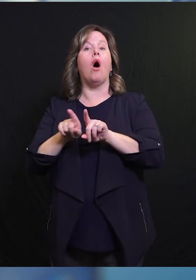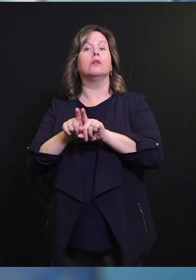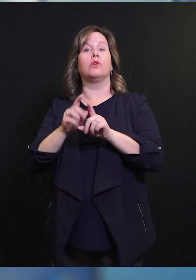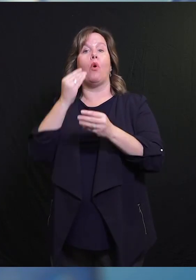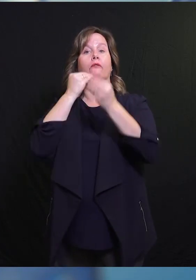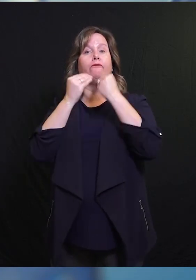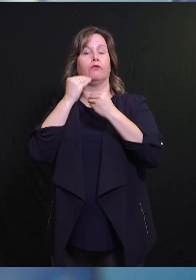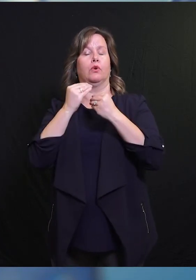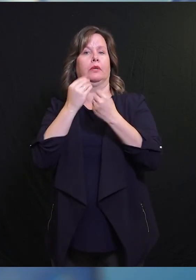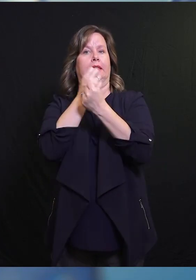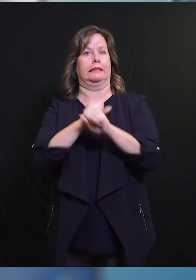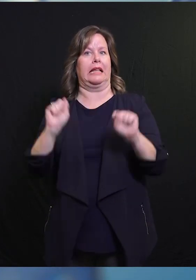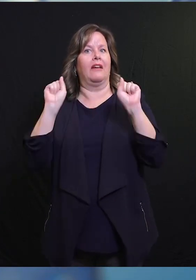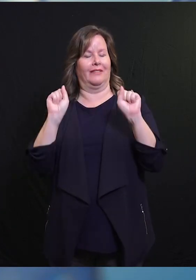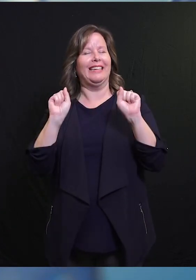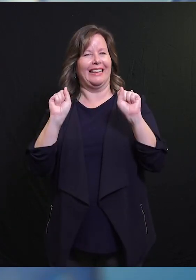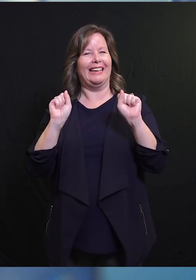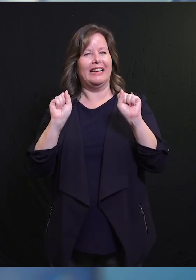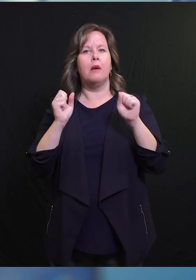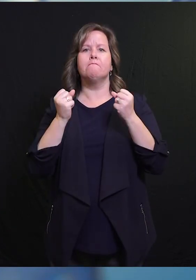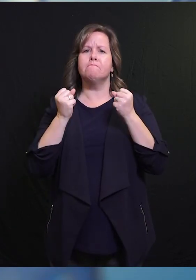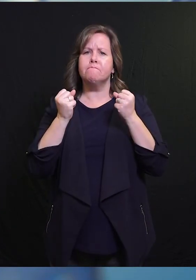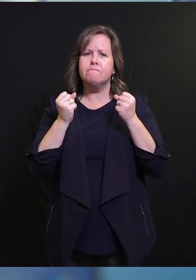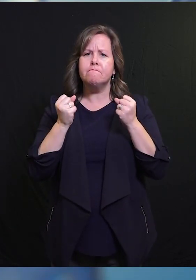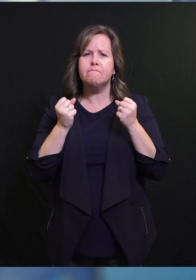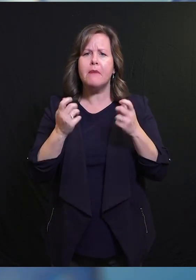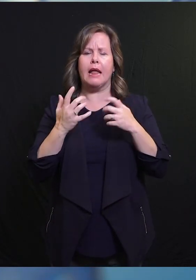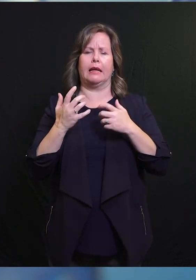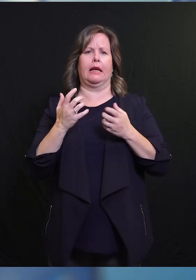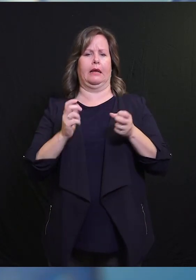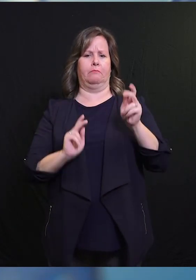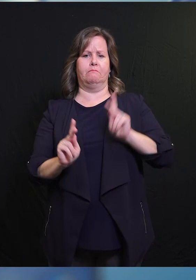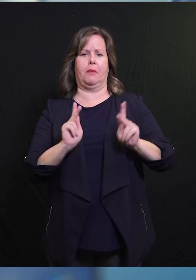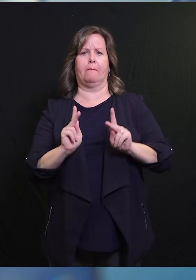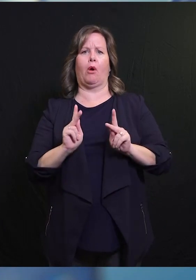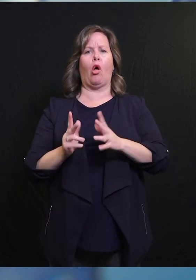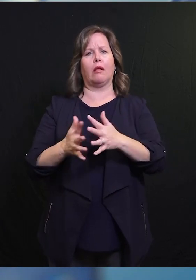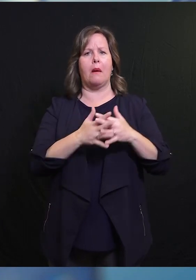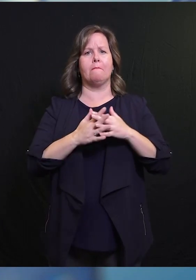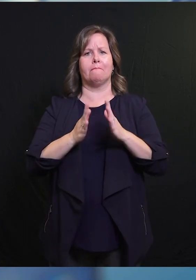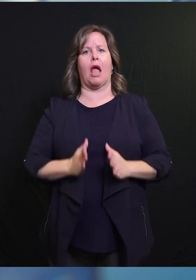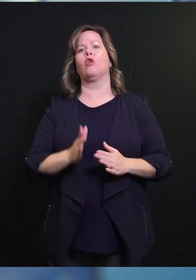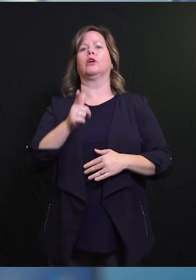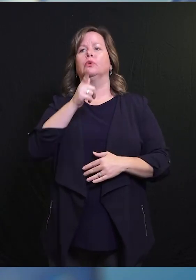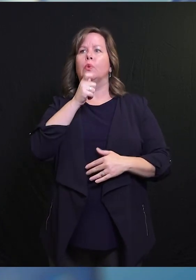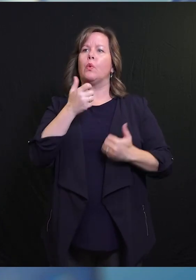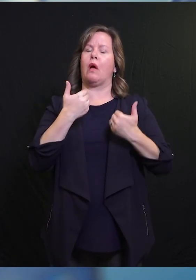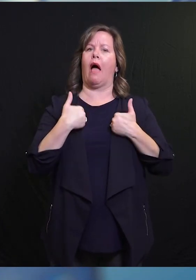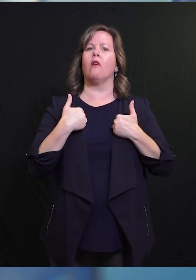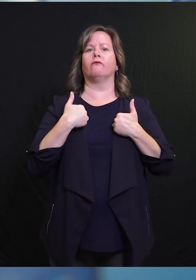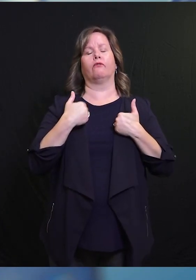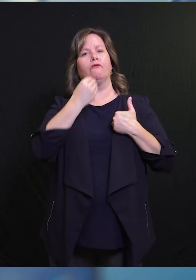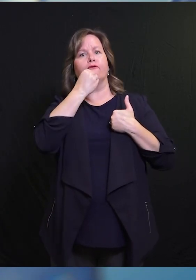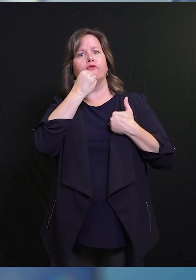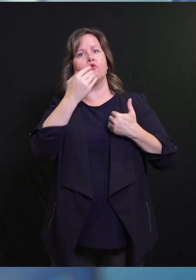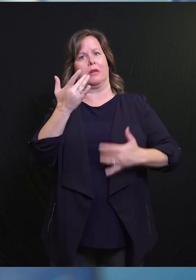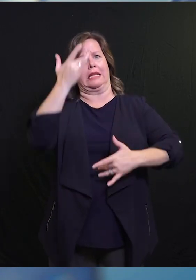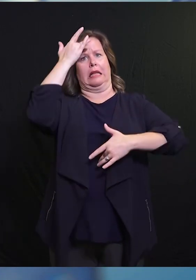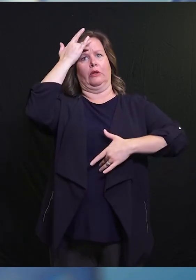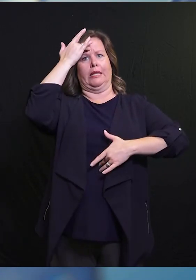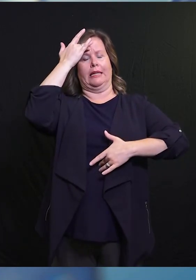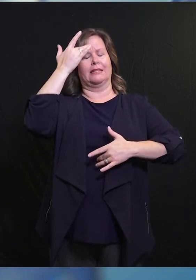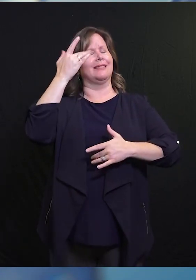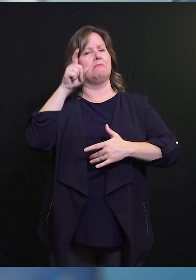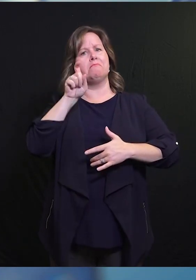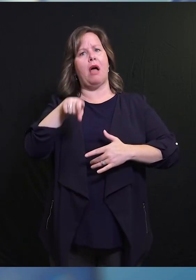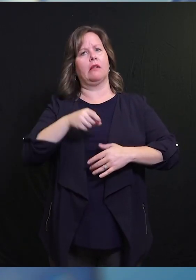COVID-19. Every year, millions of Americans suffer with foodborne illness. One of the most important things